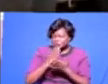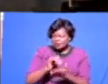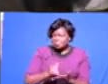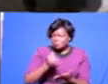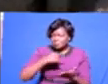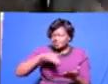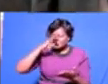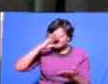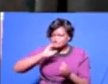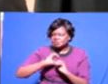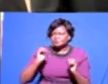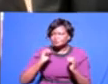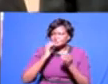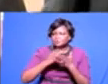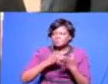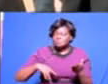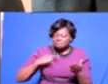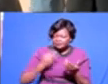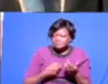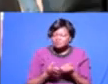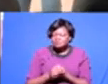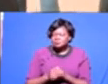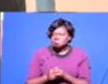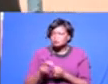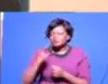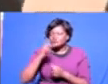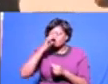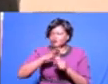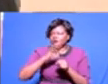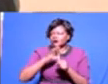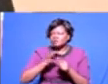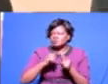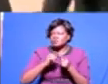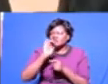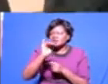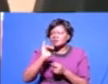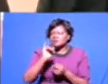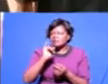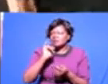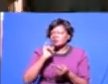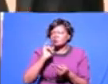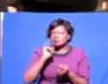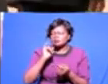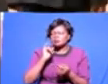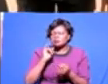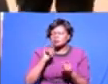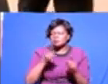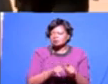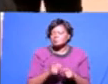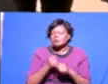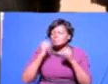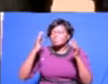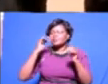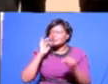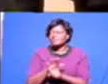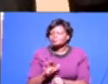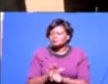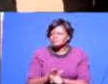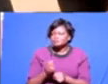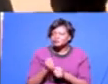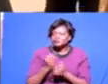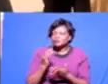to him, some of us who are canvassing for votes, and asking that, making big promises as we are being told on the circuit, to make sure that